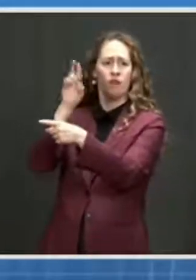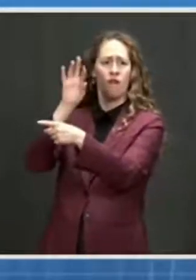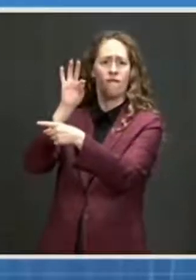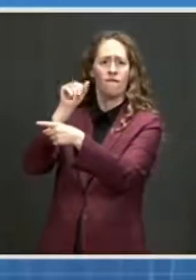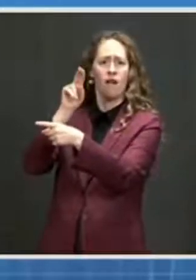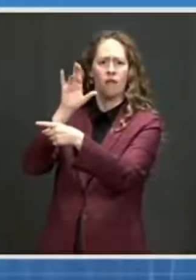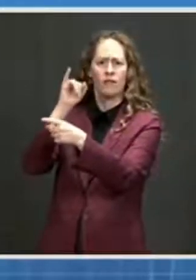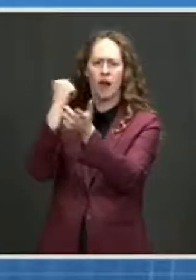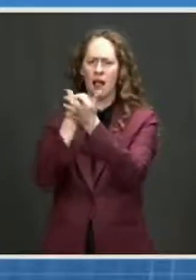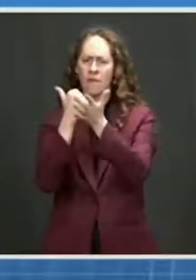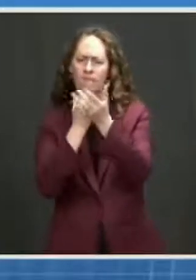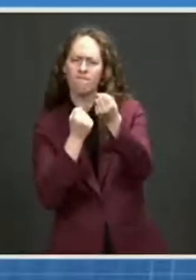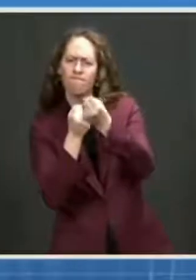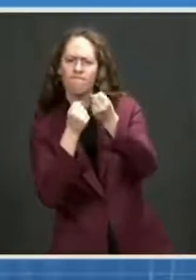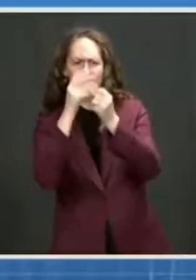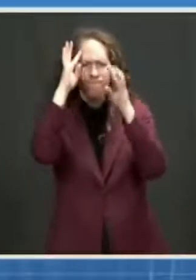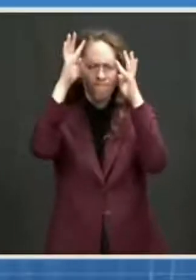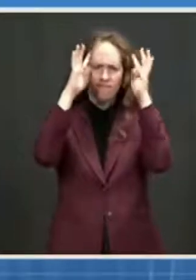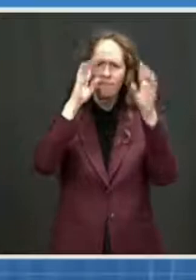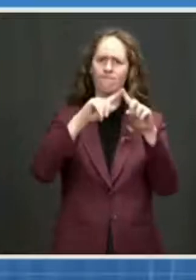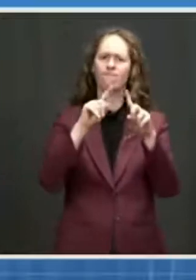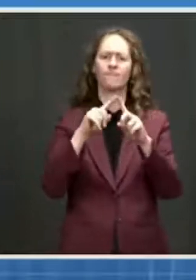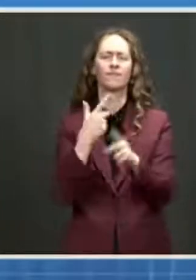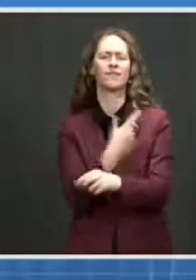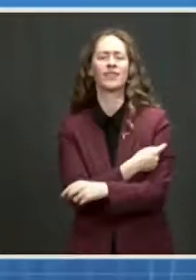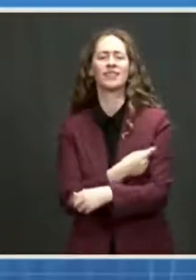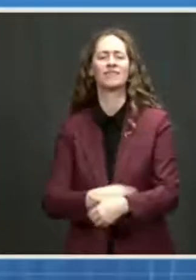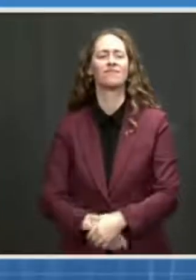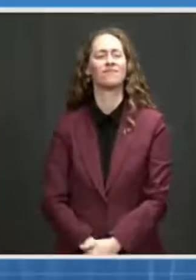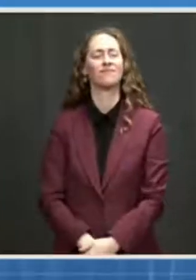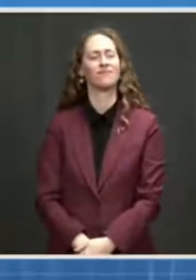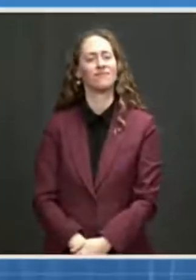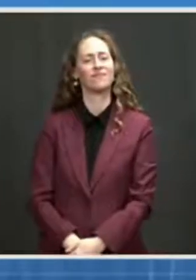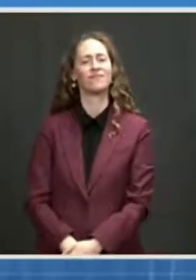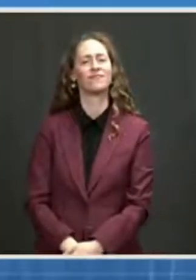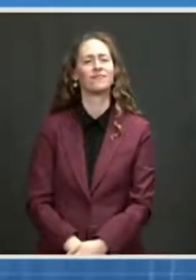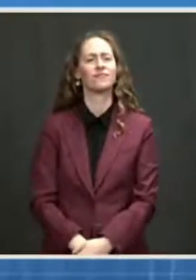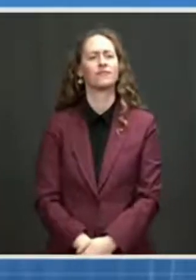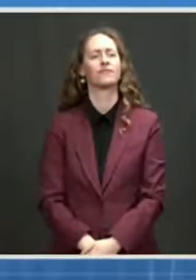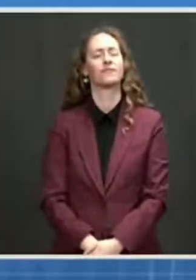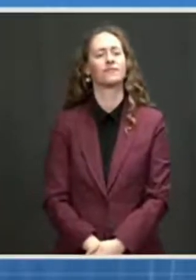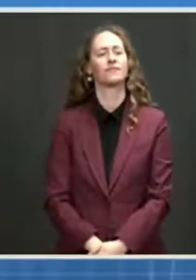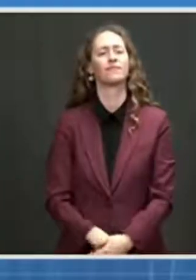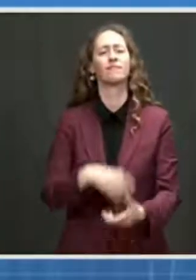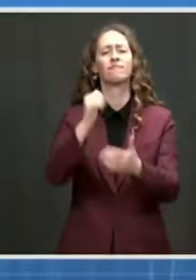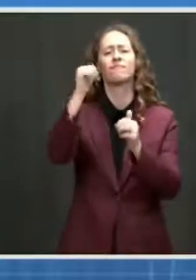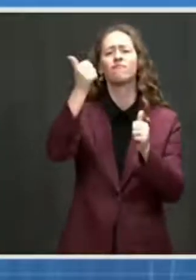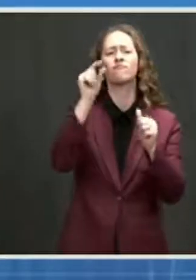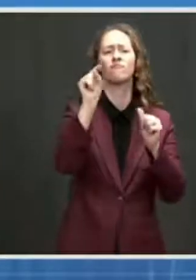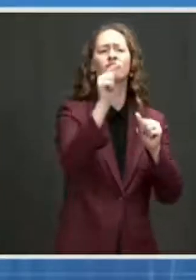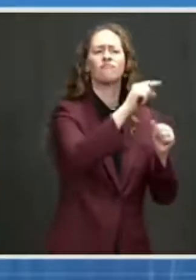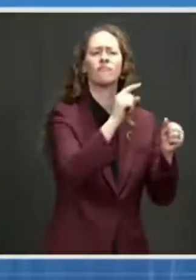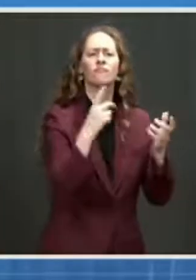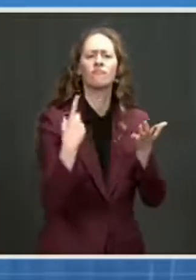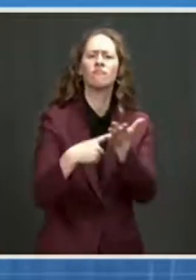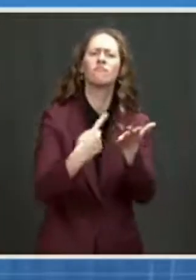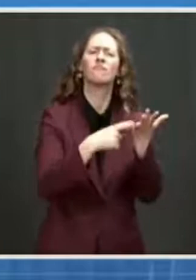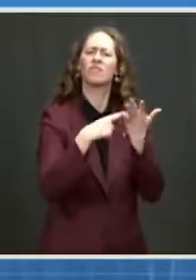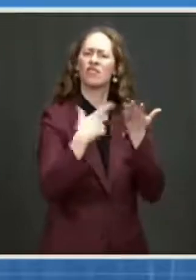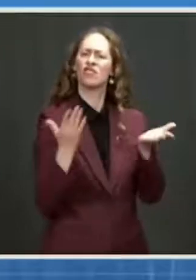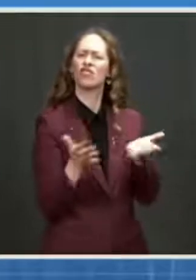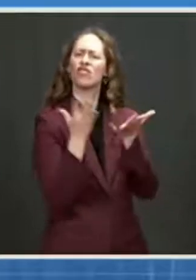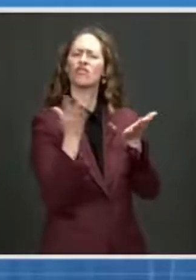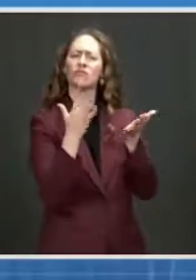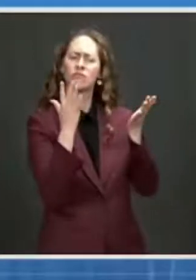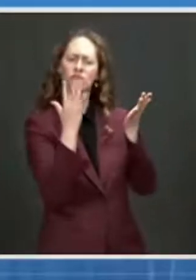happens. They have a chance to talk to their physician and get their questions answered. So call your physician if you want